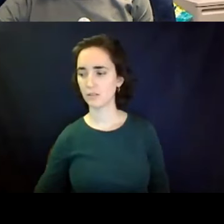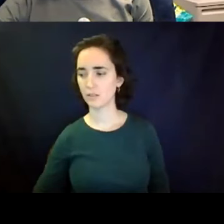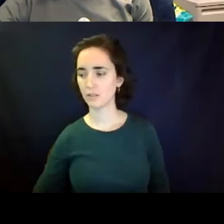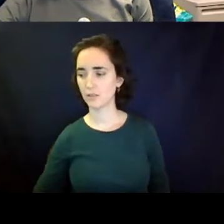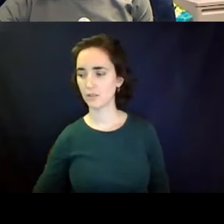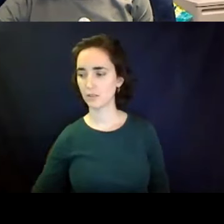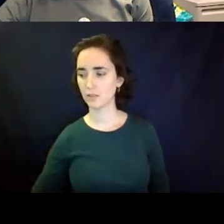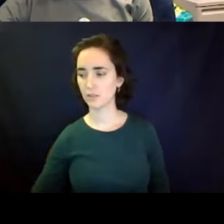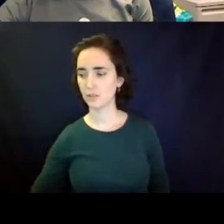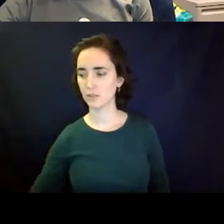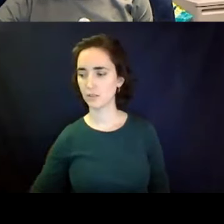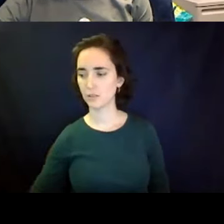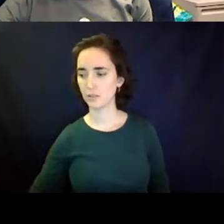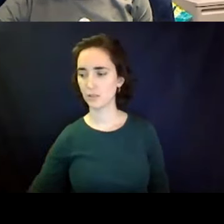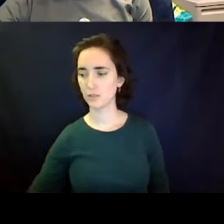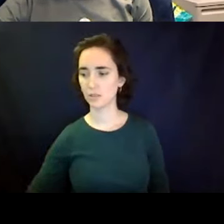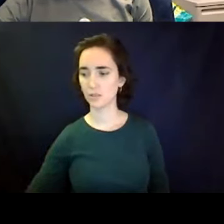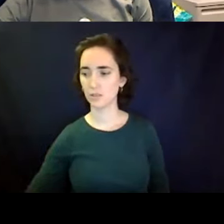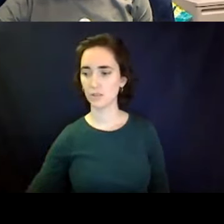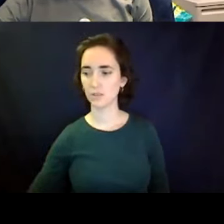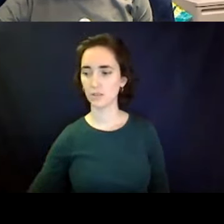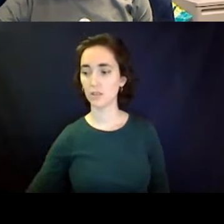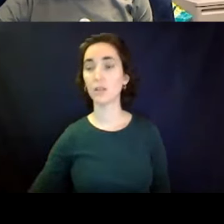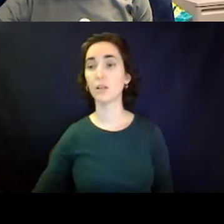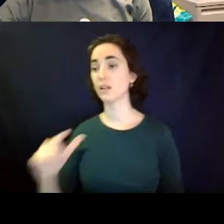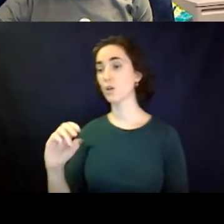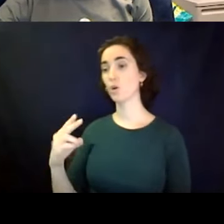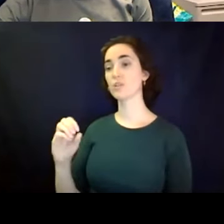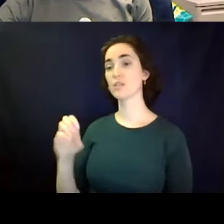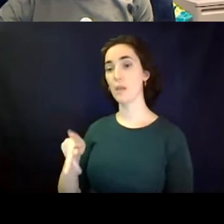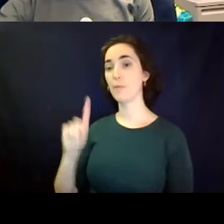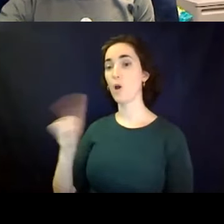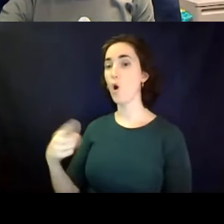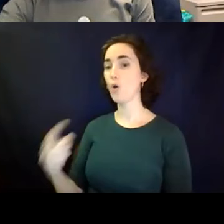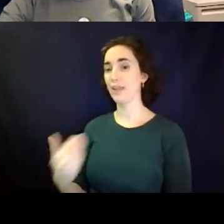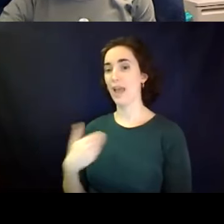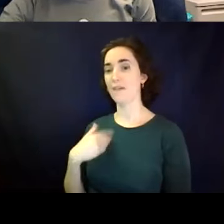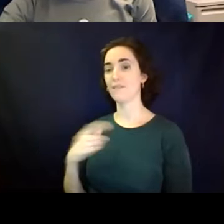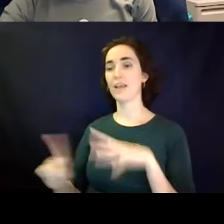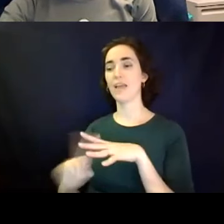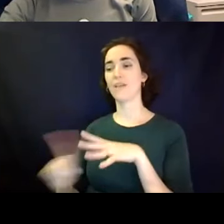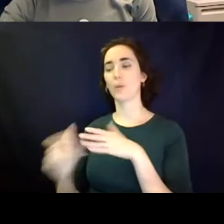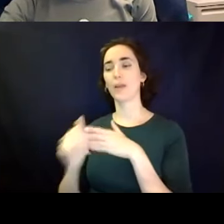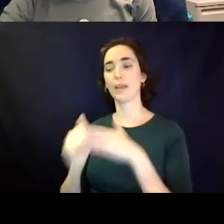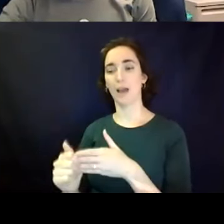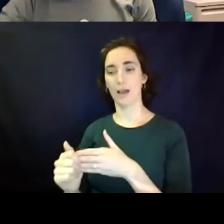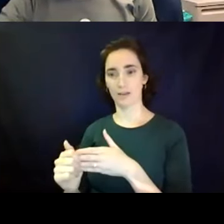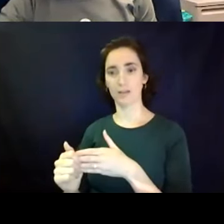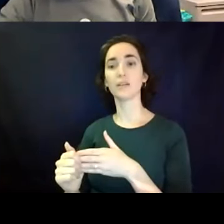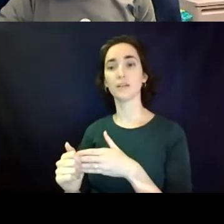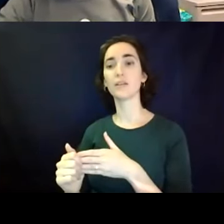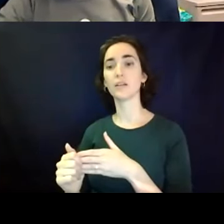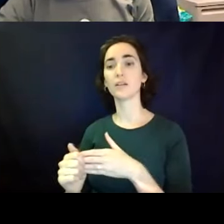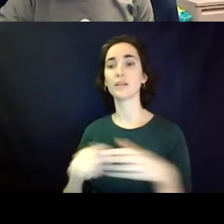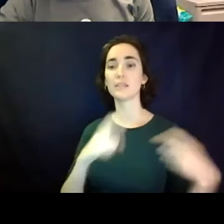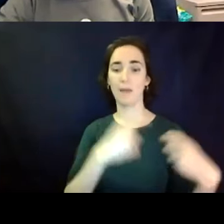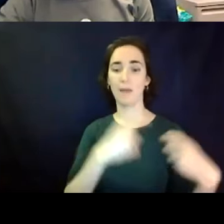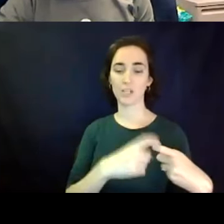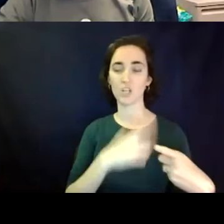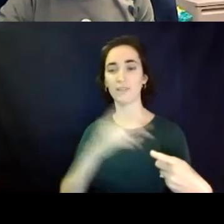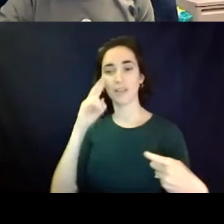The only other thing we have on our GOSEP website are the evacuation guides. The evacuation guides come in Spanish and